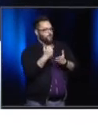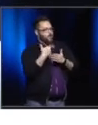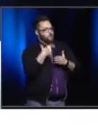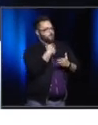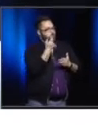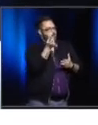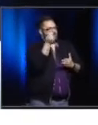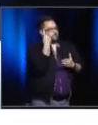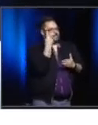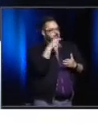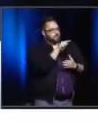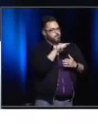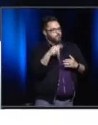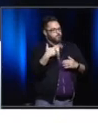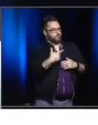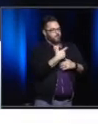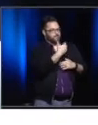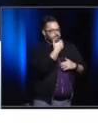dolphins.